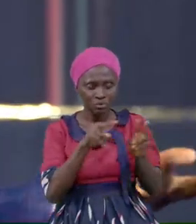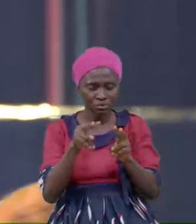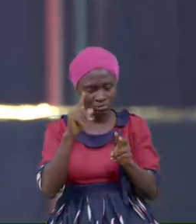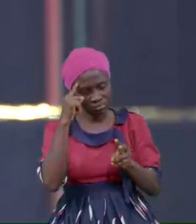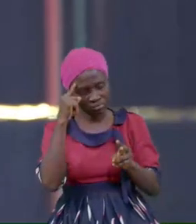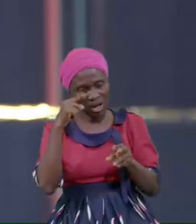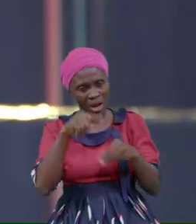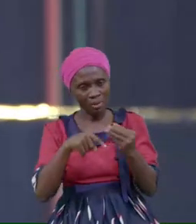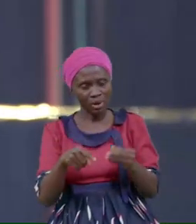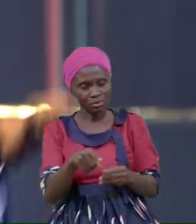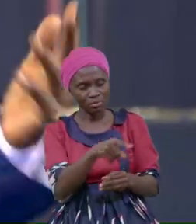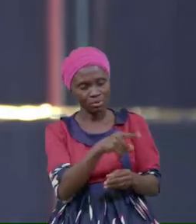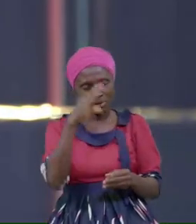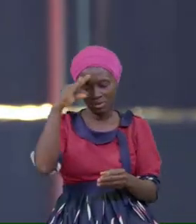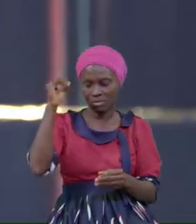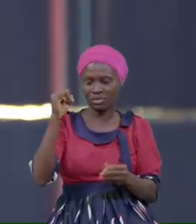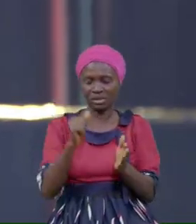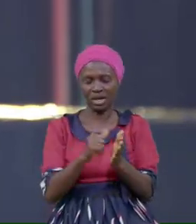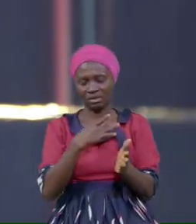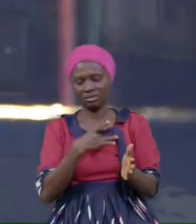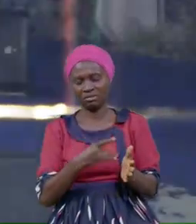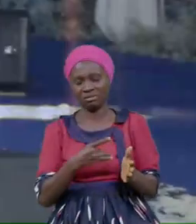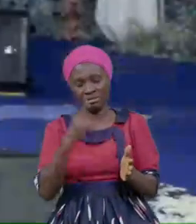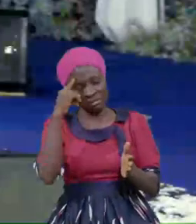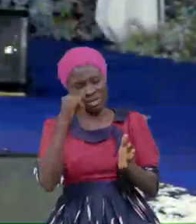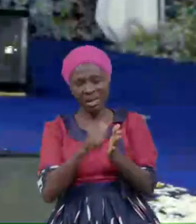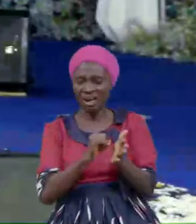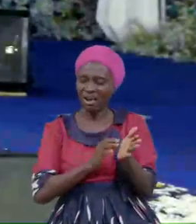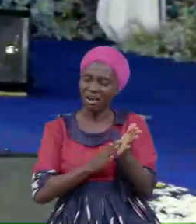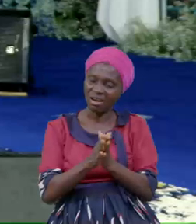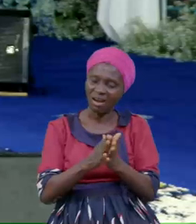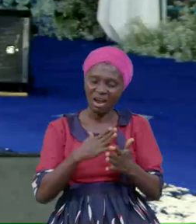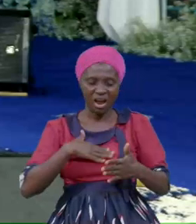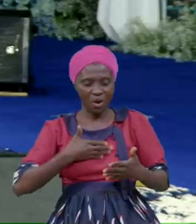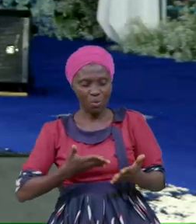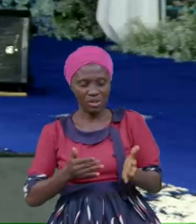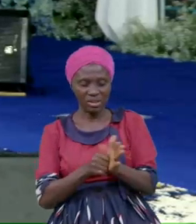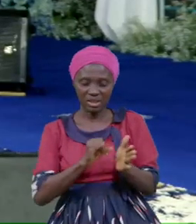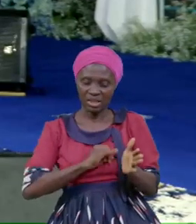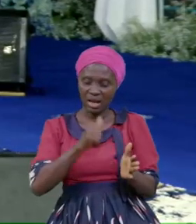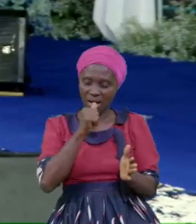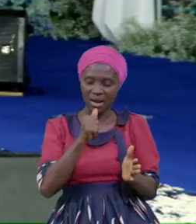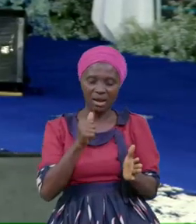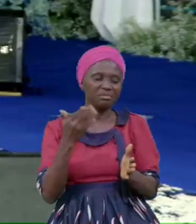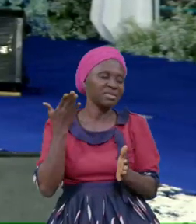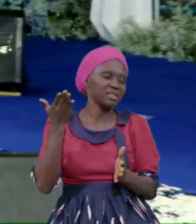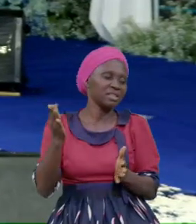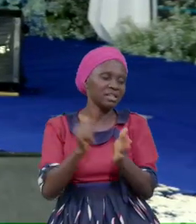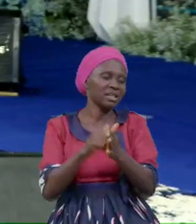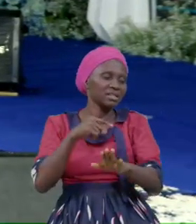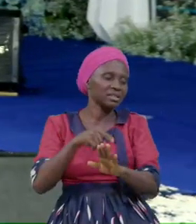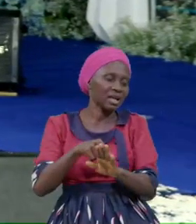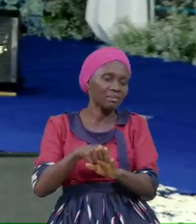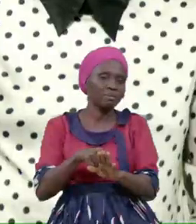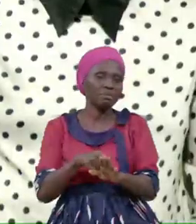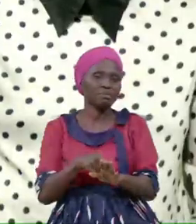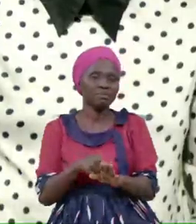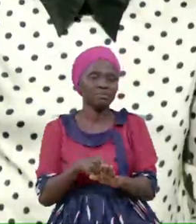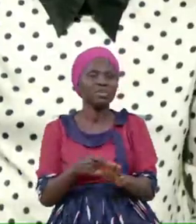Then I will have what they had. The Lord says today is the day of your salvation.